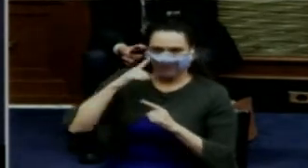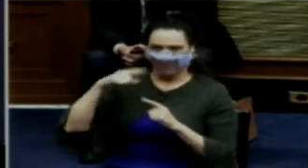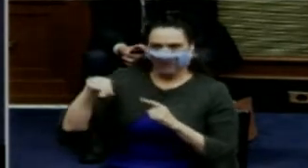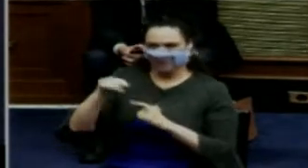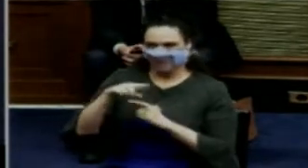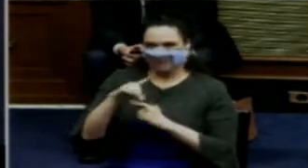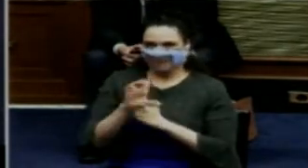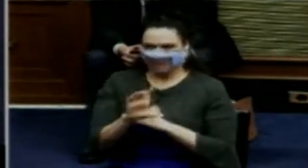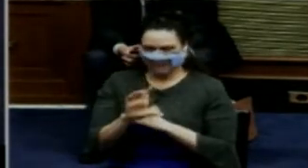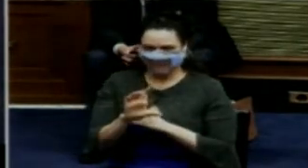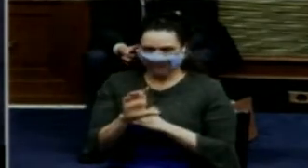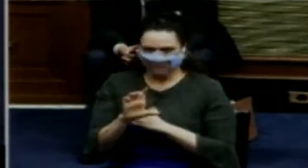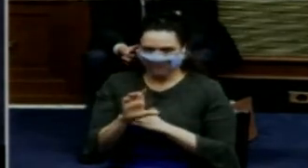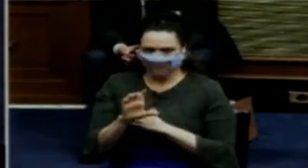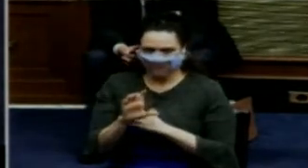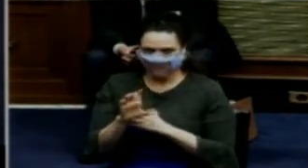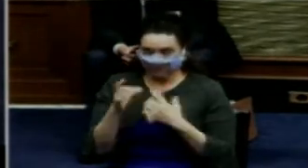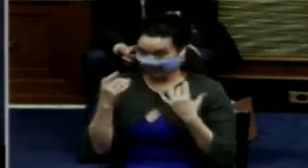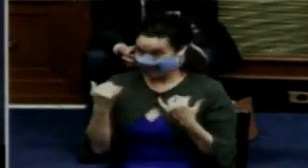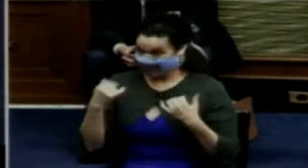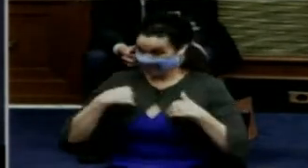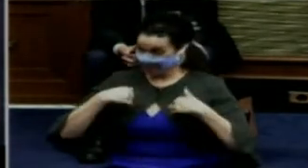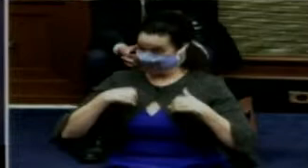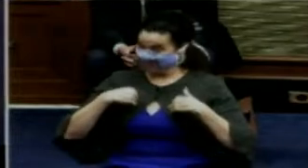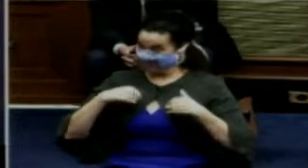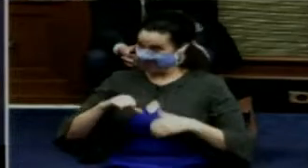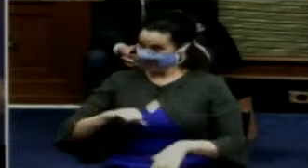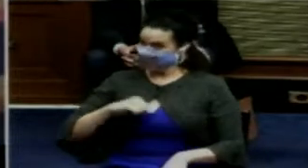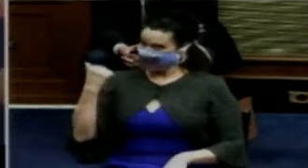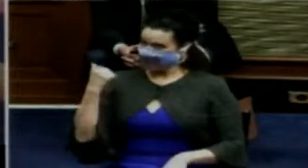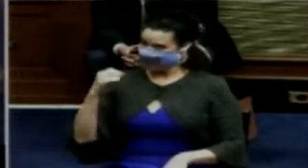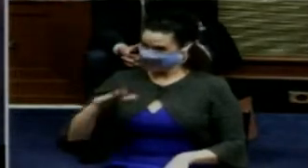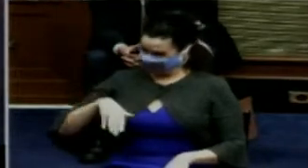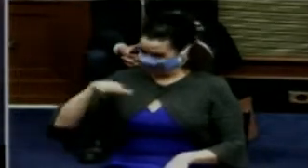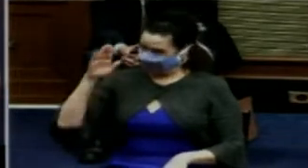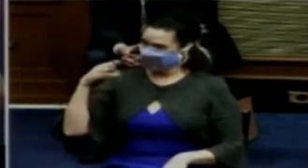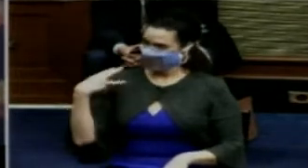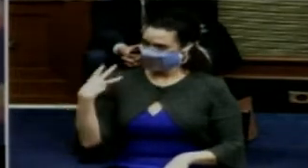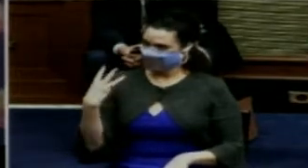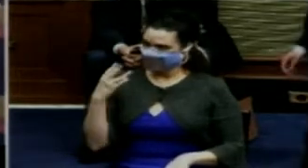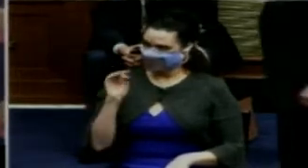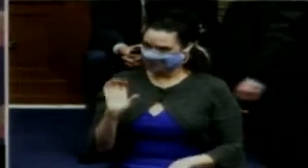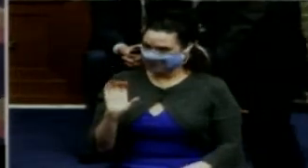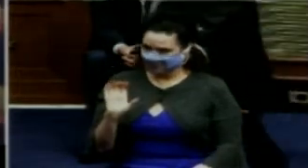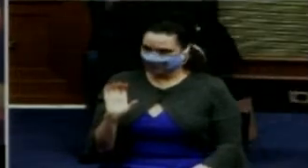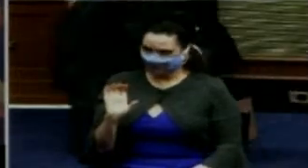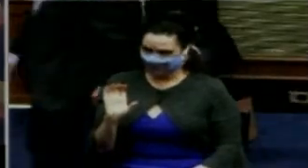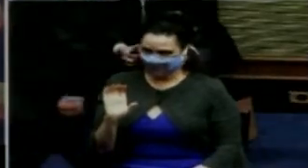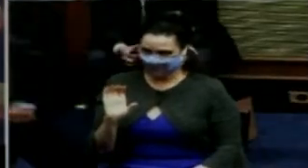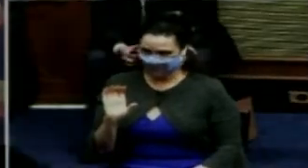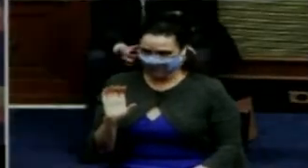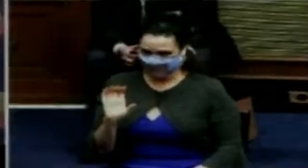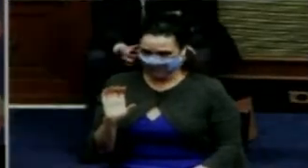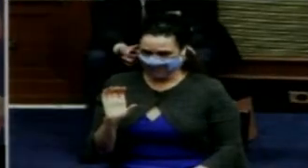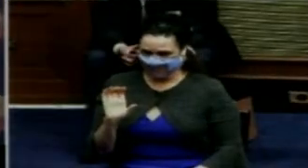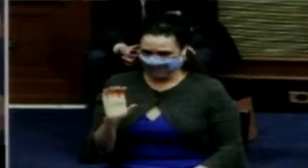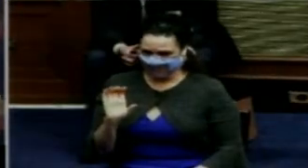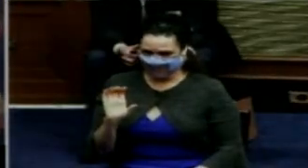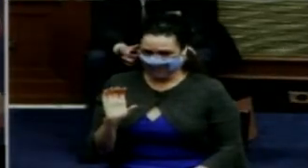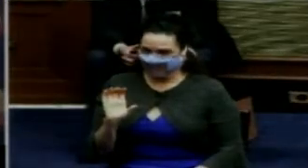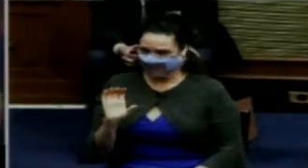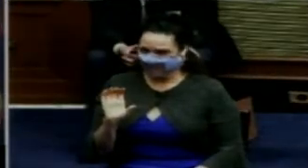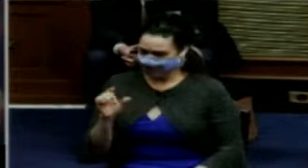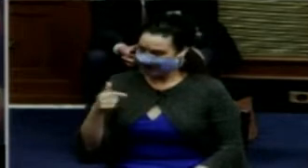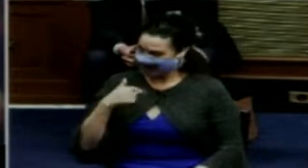Norton. I'm a proud Washingtonian. I'm a proud Washington,